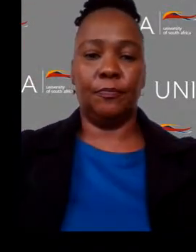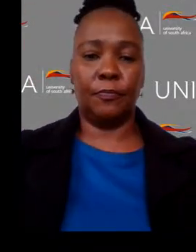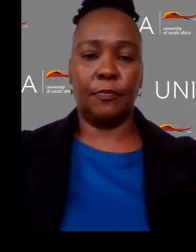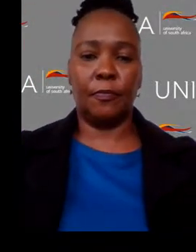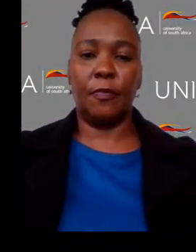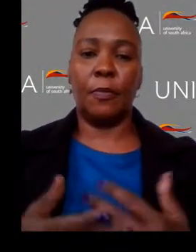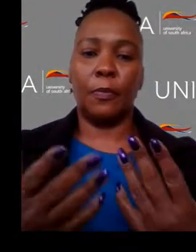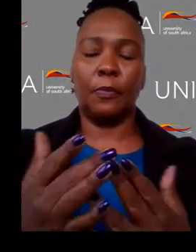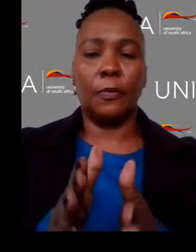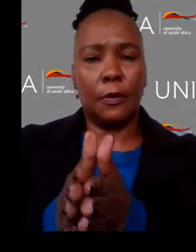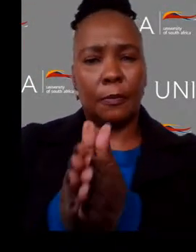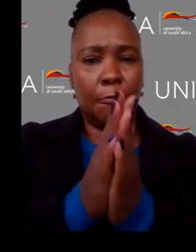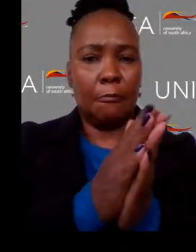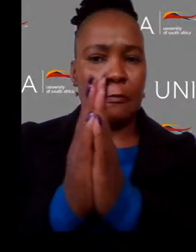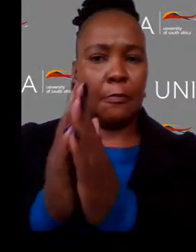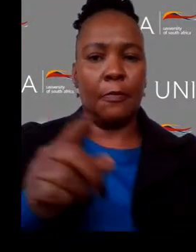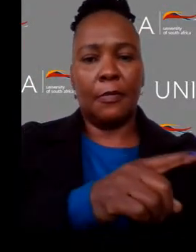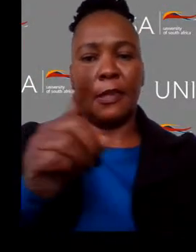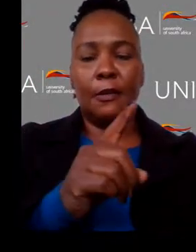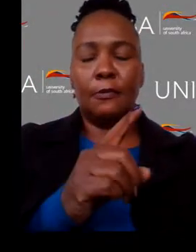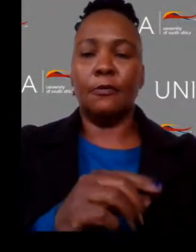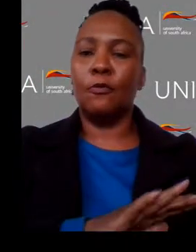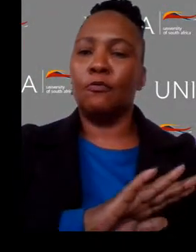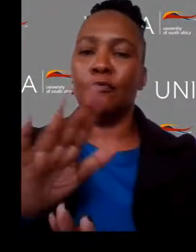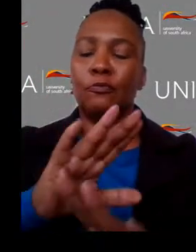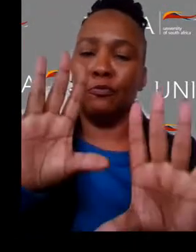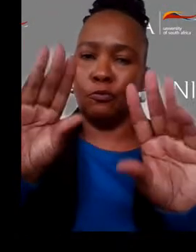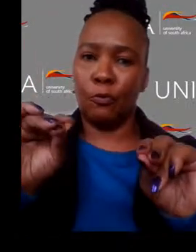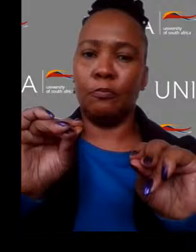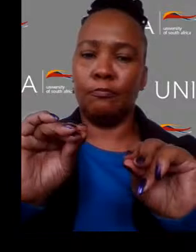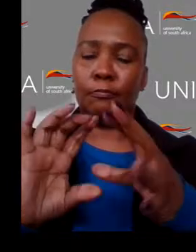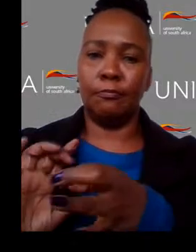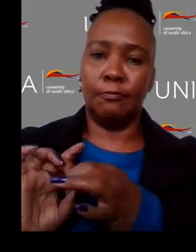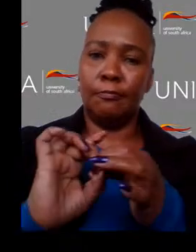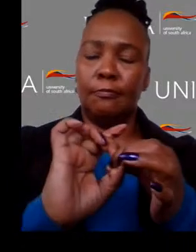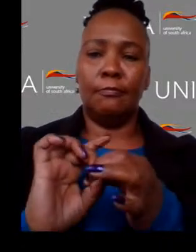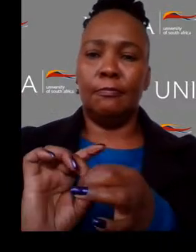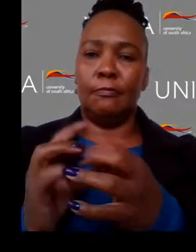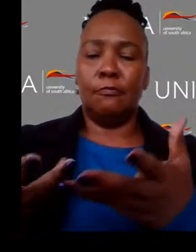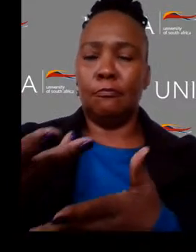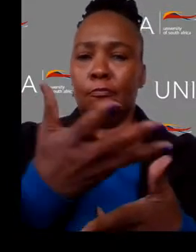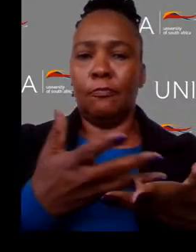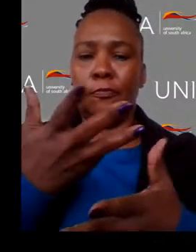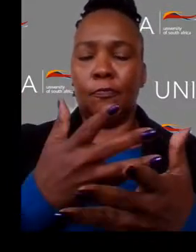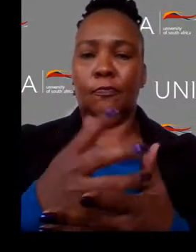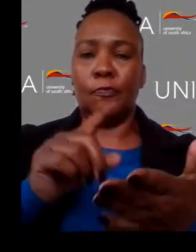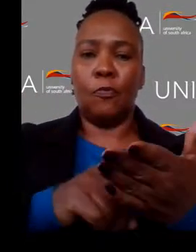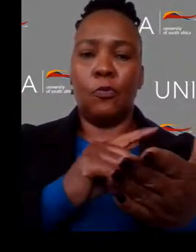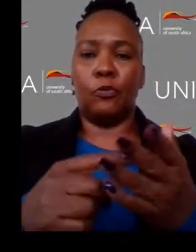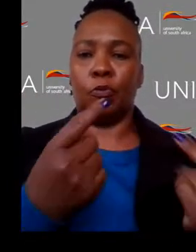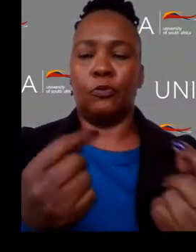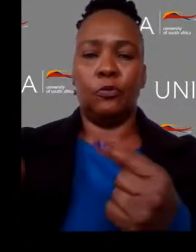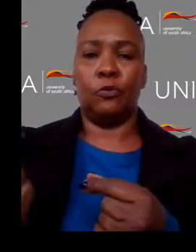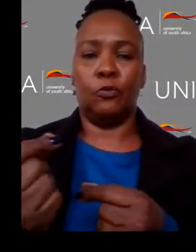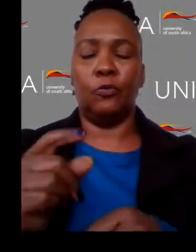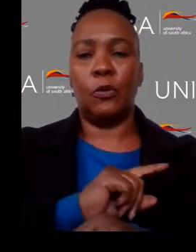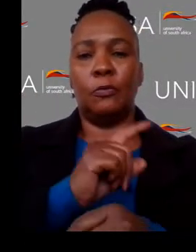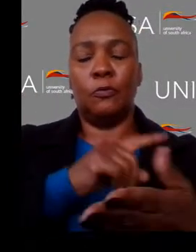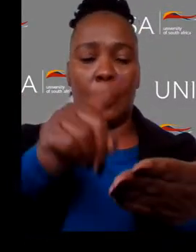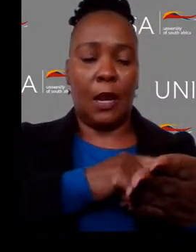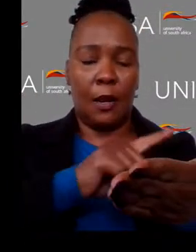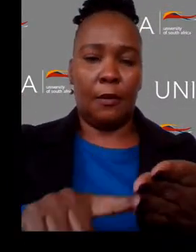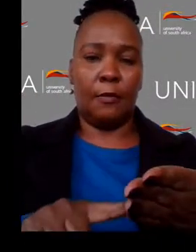We urge our students not to engage in such dishonest behaviors, as it is not worth it.